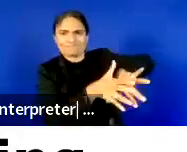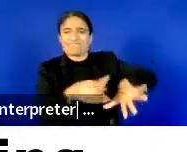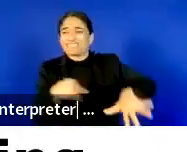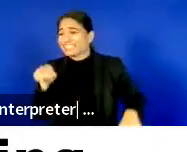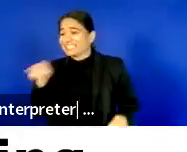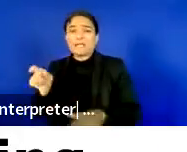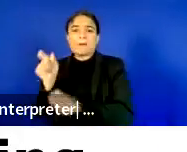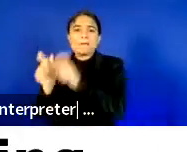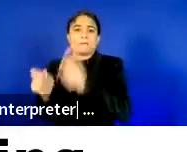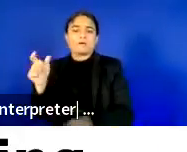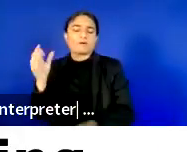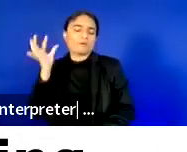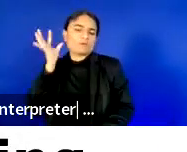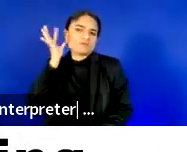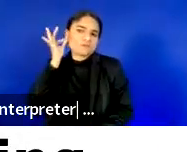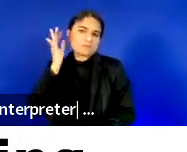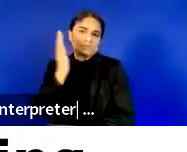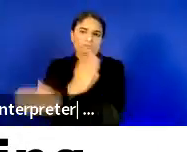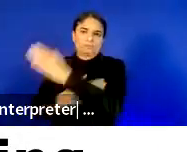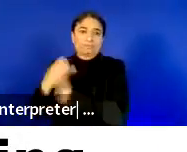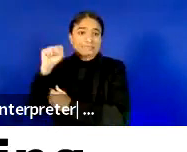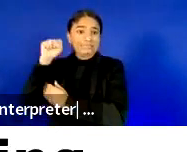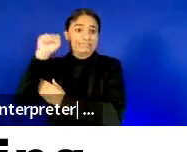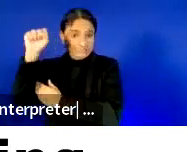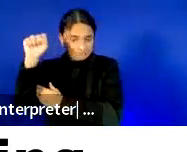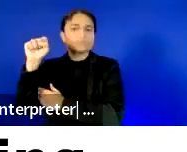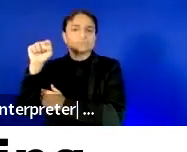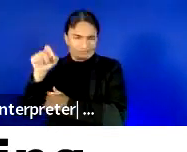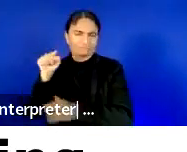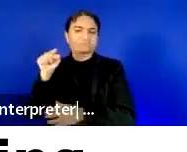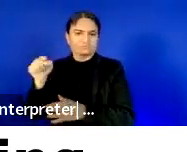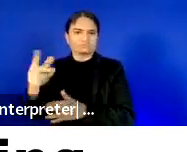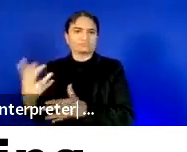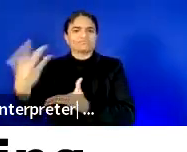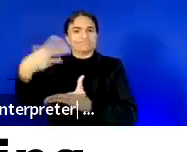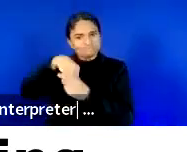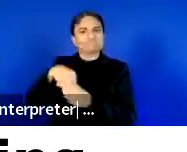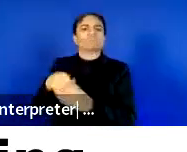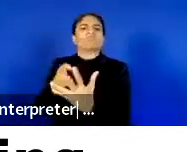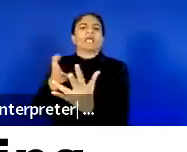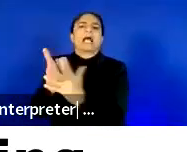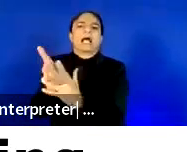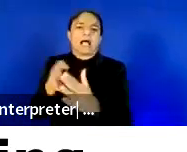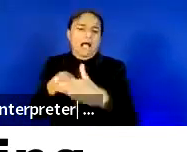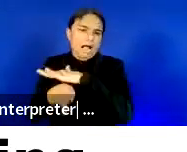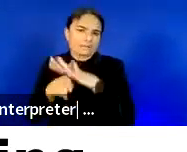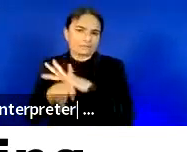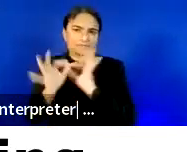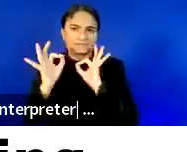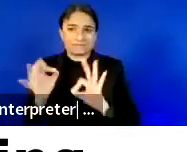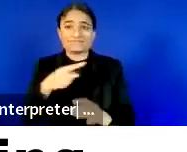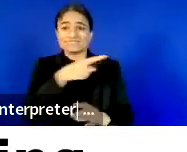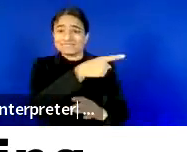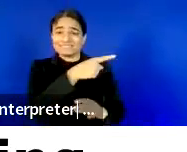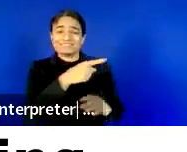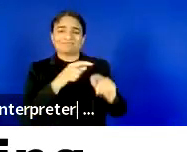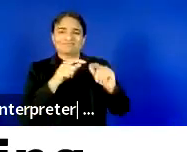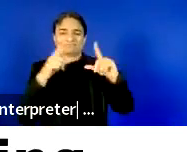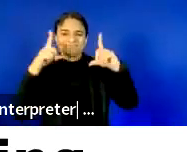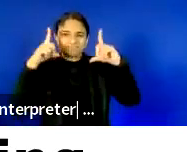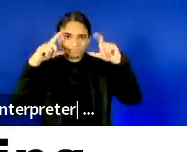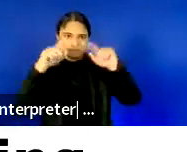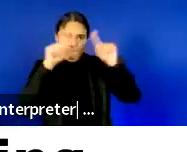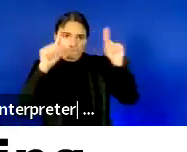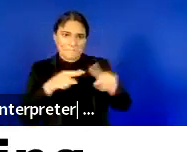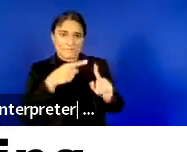different disability advocates. And one of them is Disability Kenya, who was an African-based organization, because of